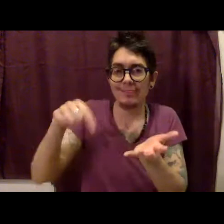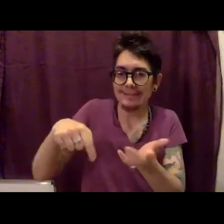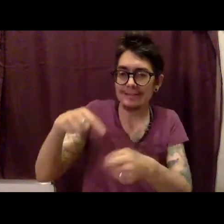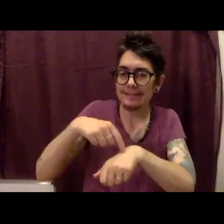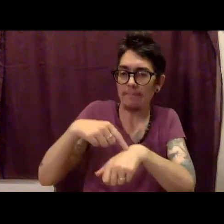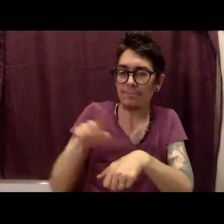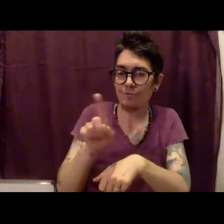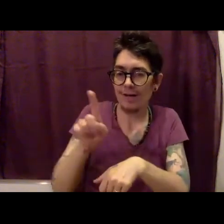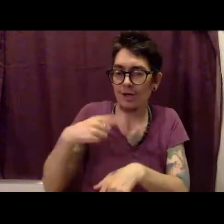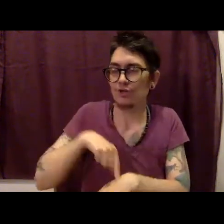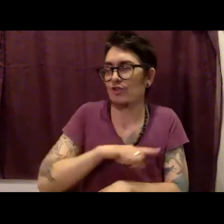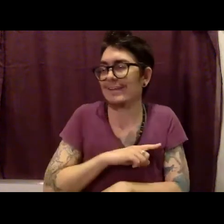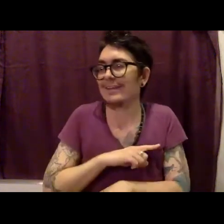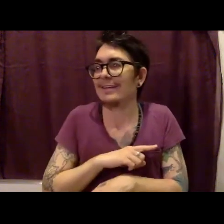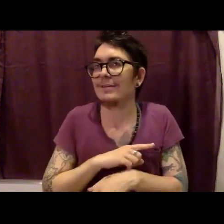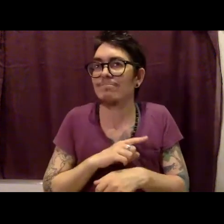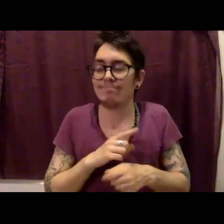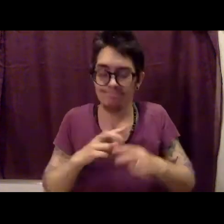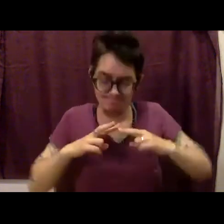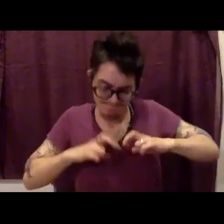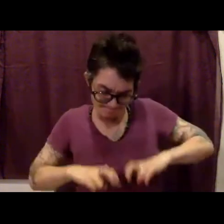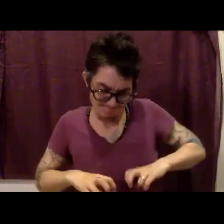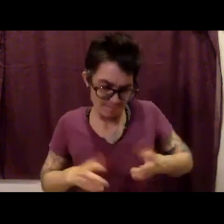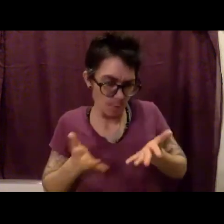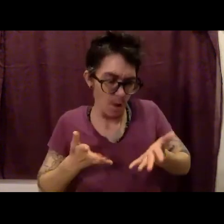And so what does that mean? And so at this time,